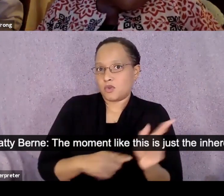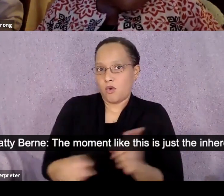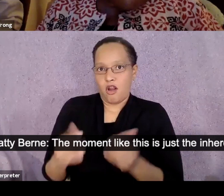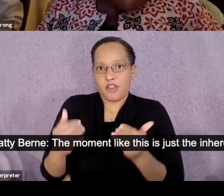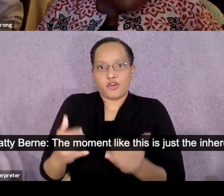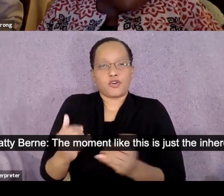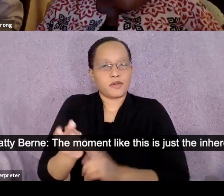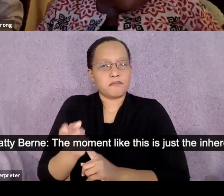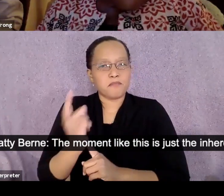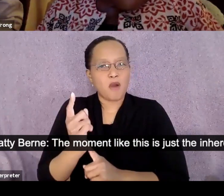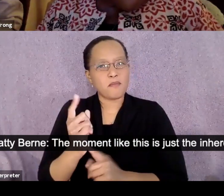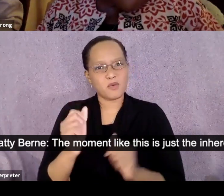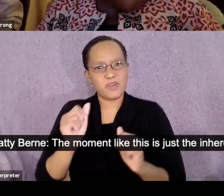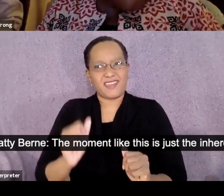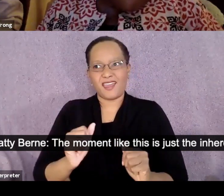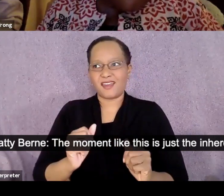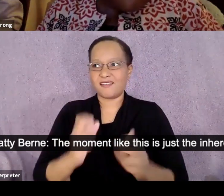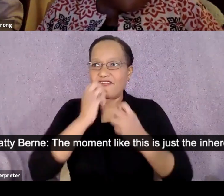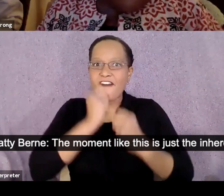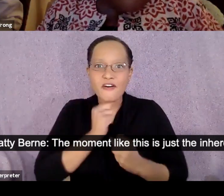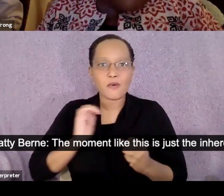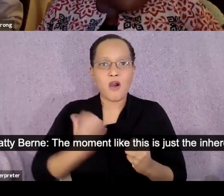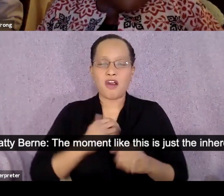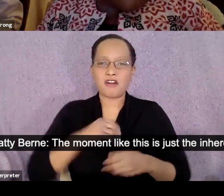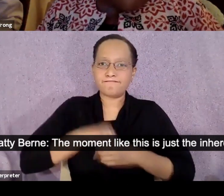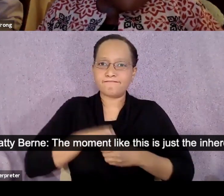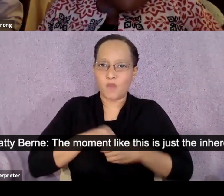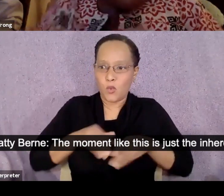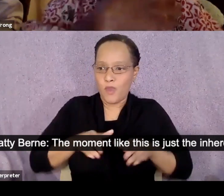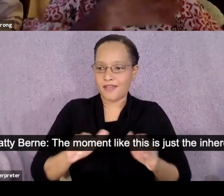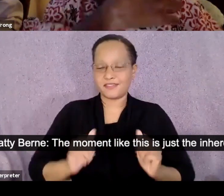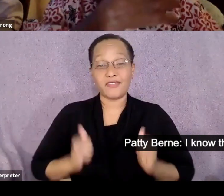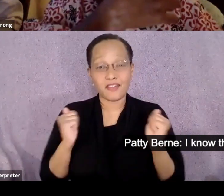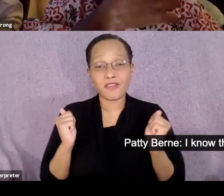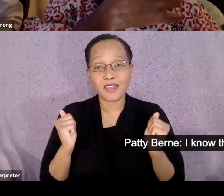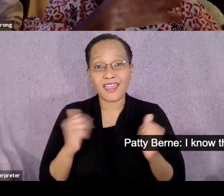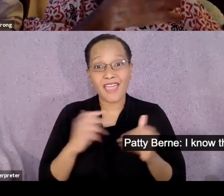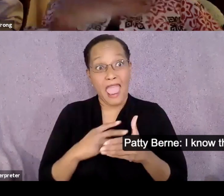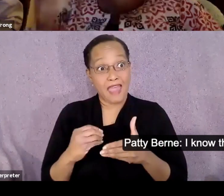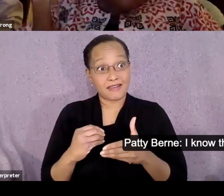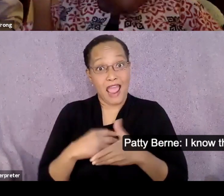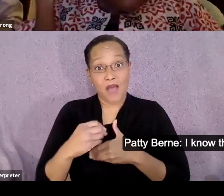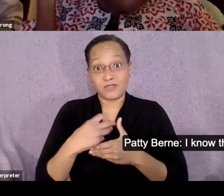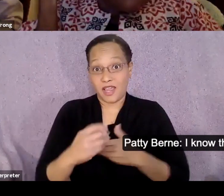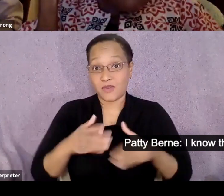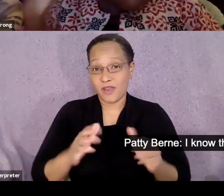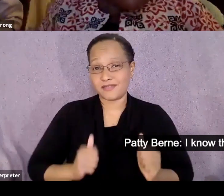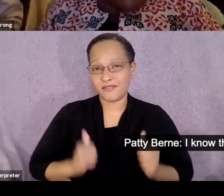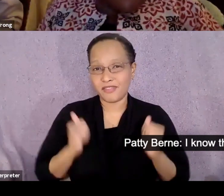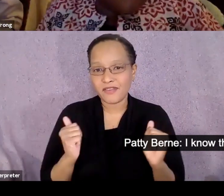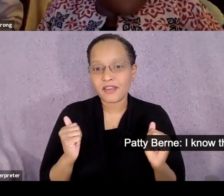inherent ways that we are being alive, right? And so to see that, I don't know, that